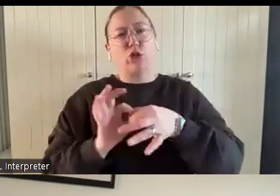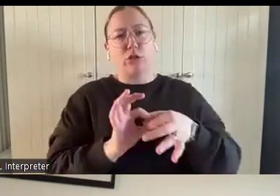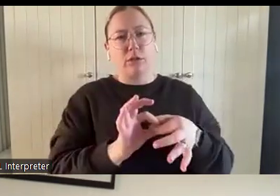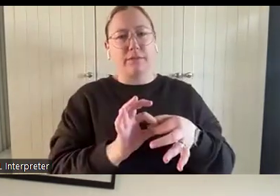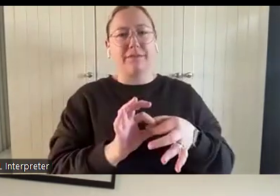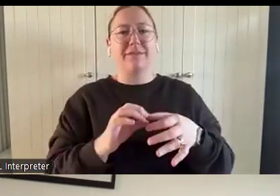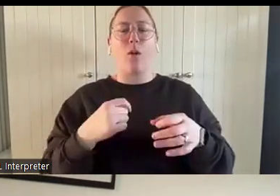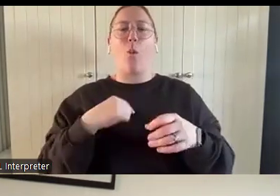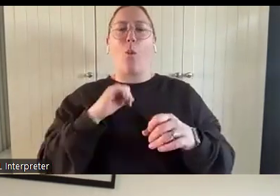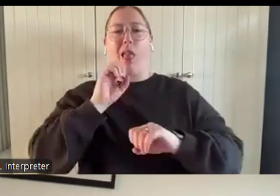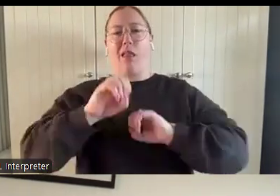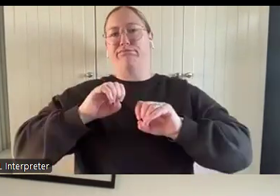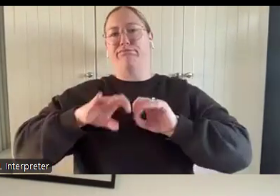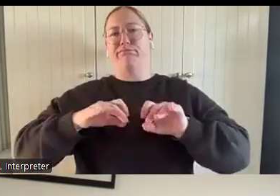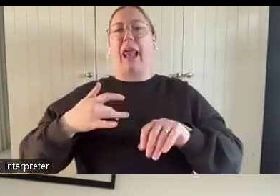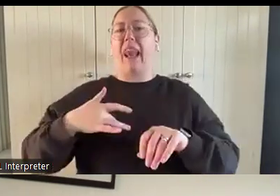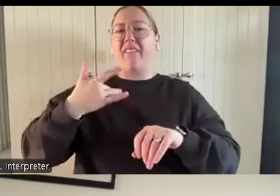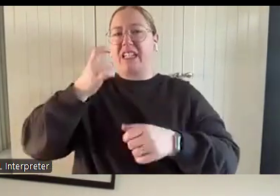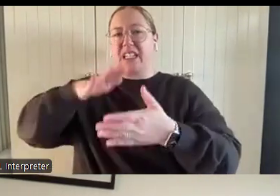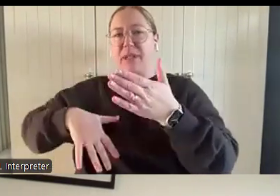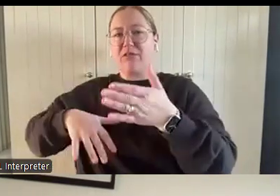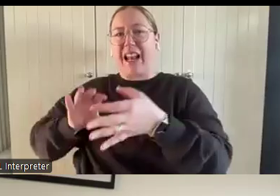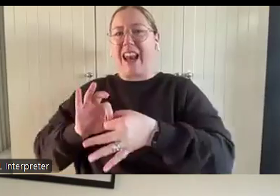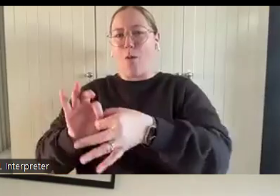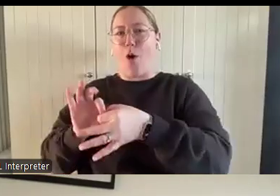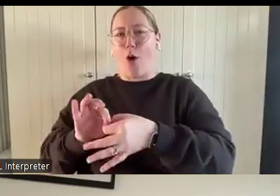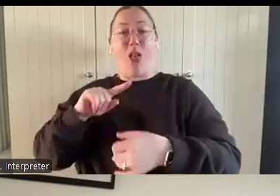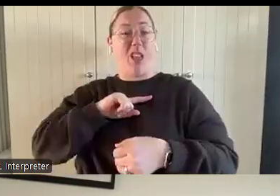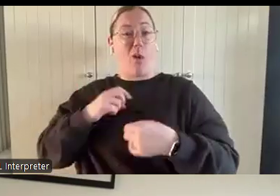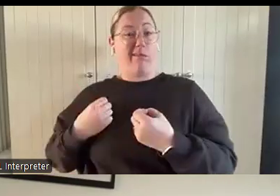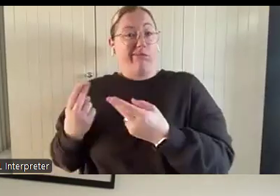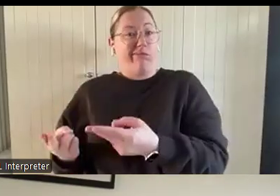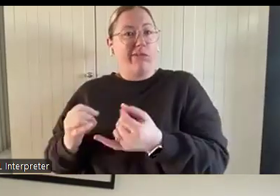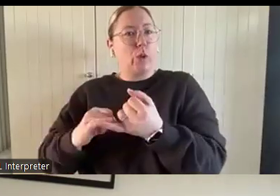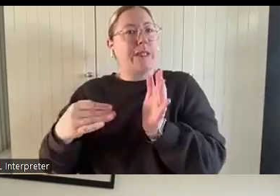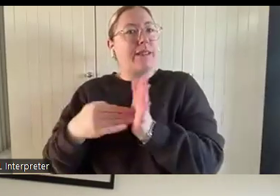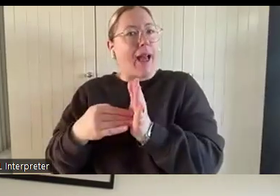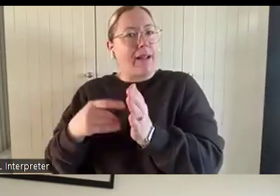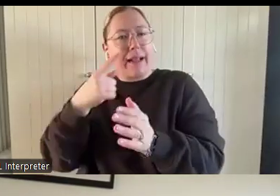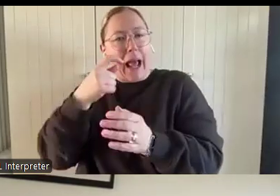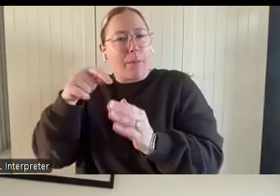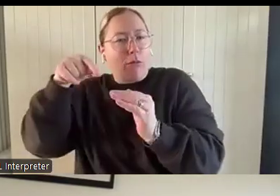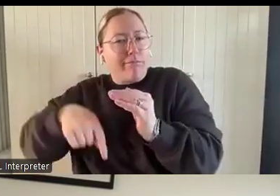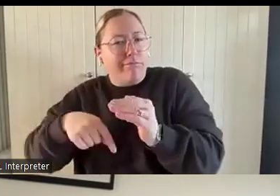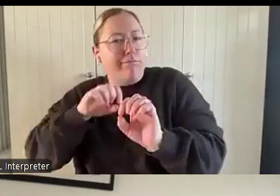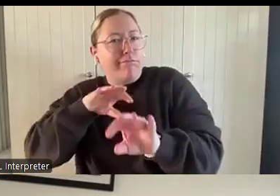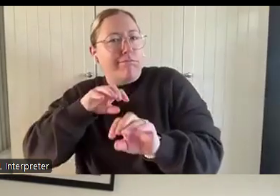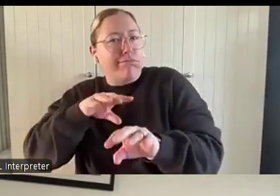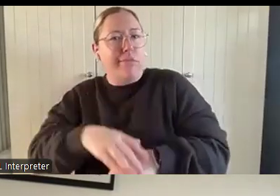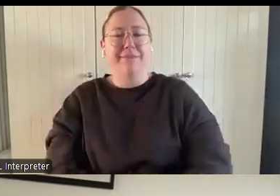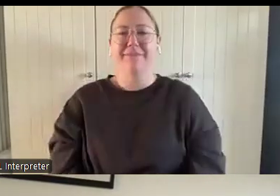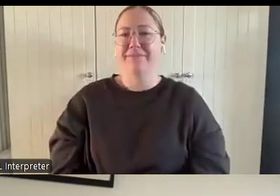lived experience network. So I'm going to hand over to Suzanne, who can go a bit more into detail about that. Thanks,